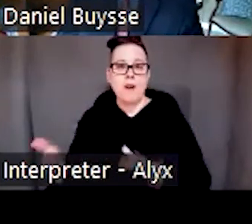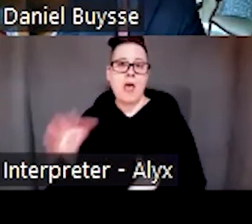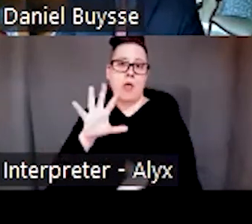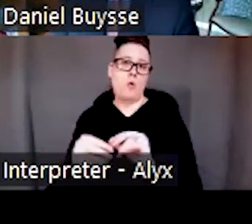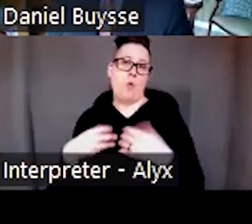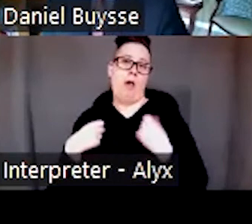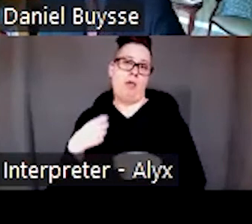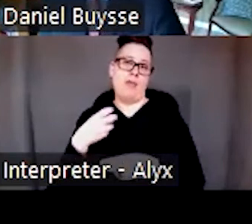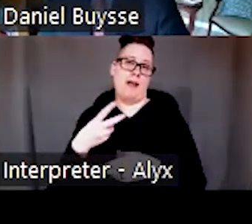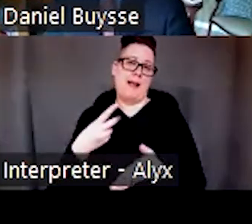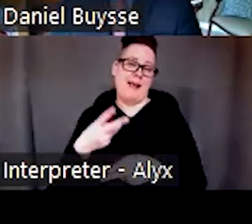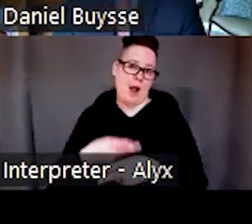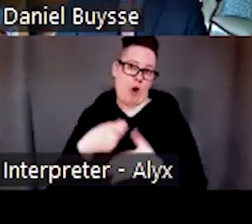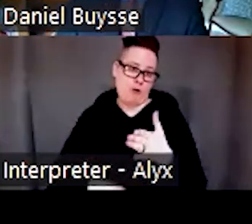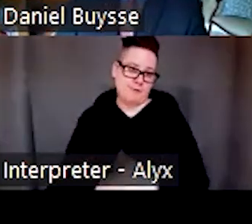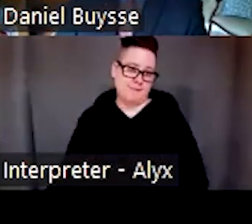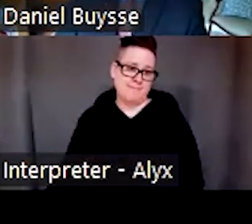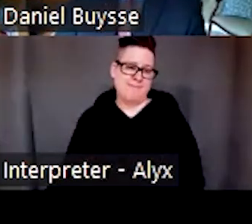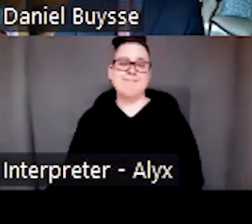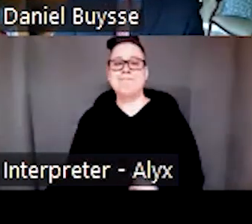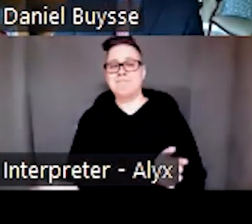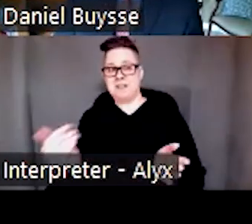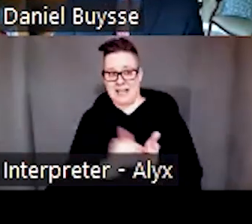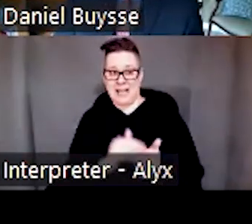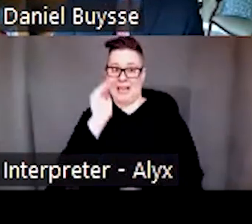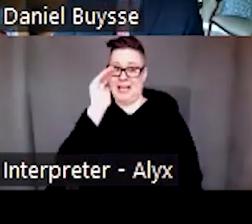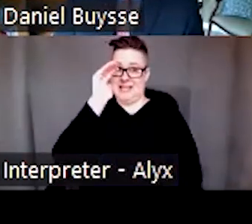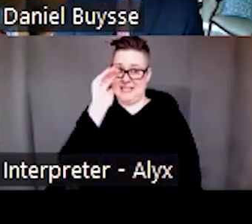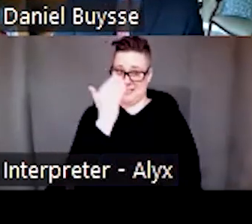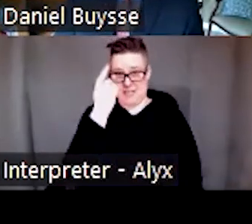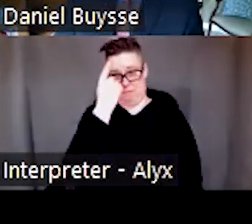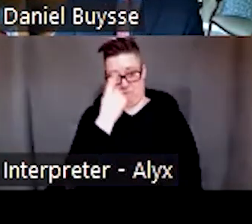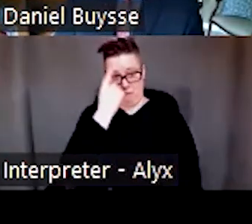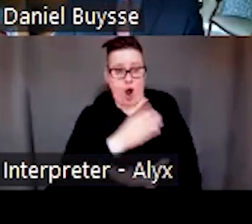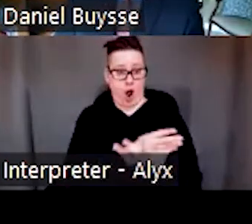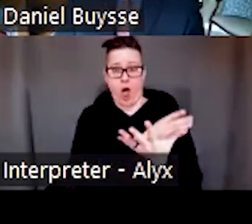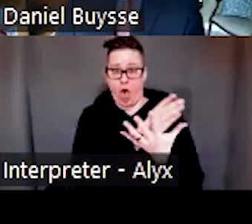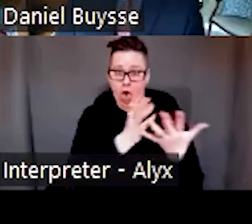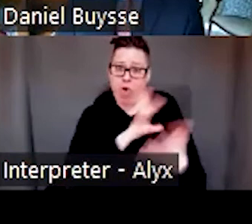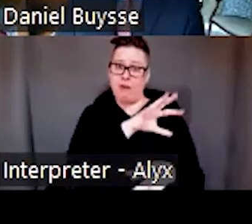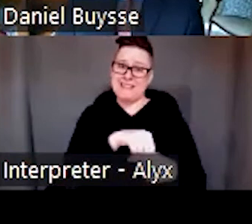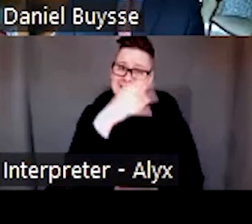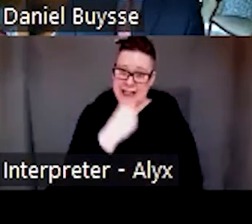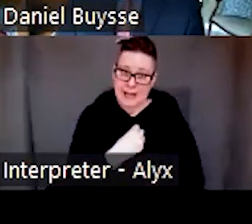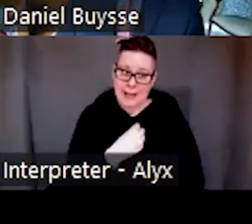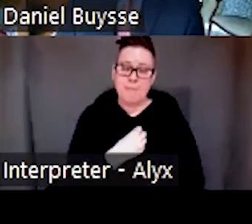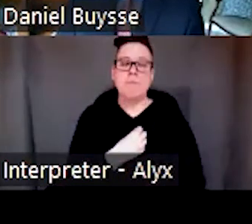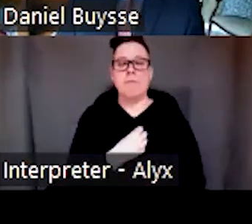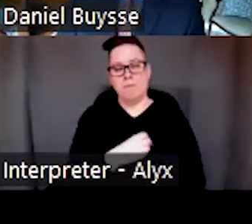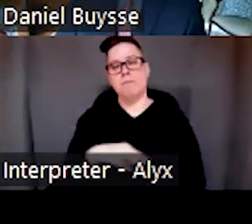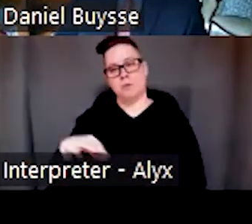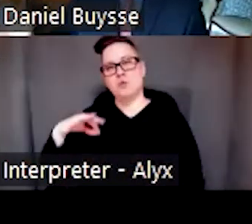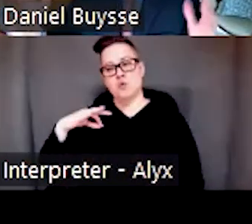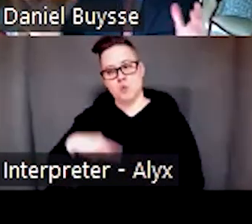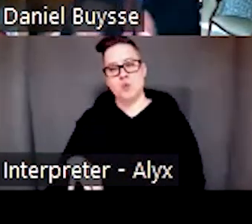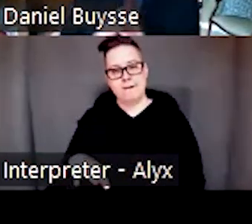costs. So again, it appears that considering multidimensional sleep health is useful in